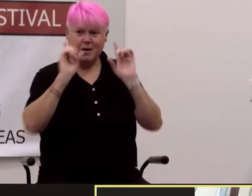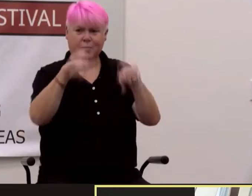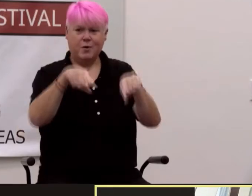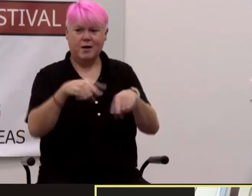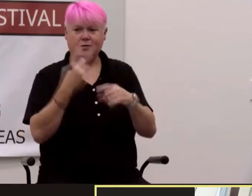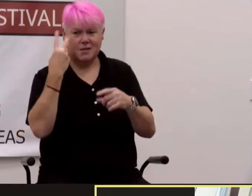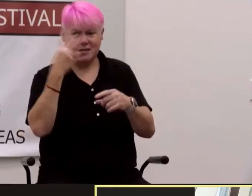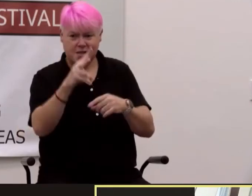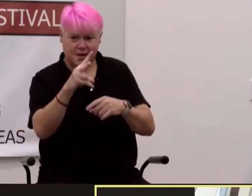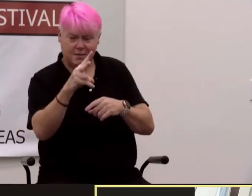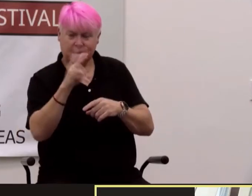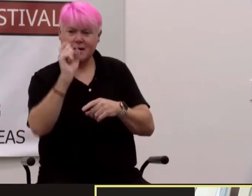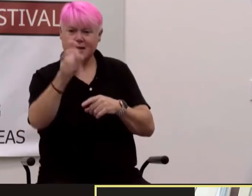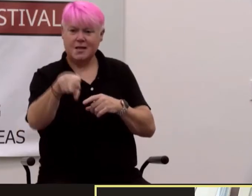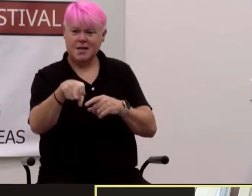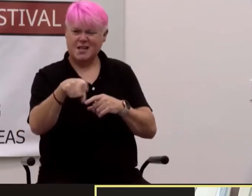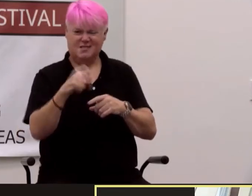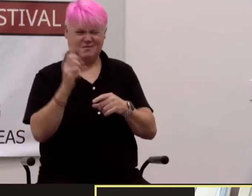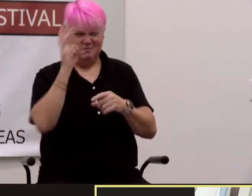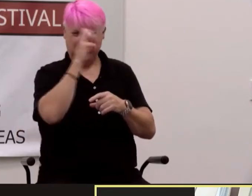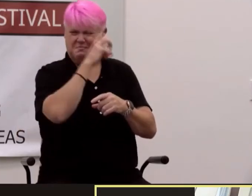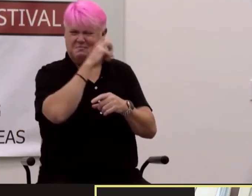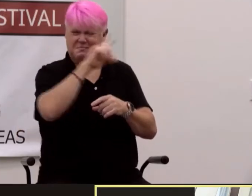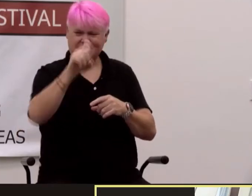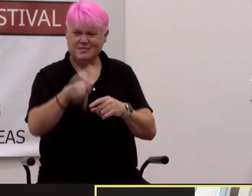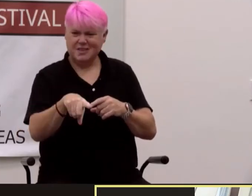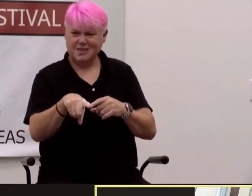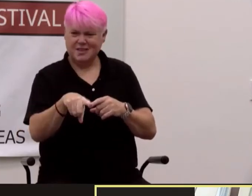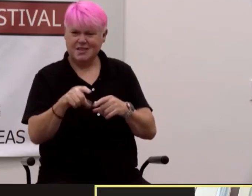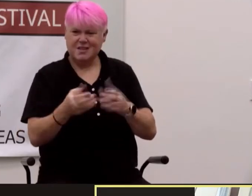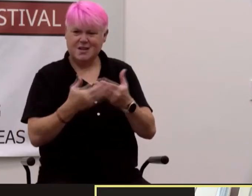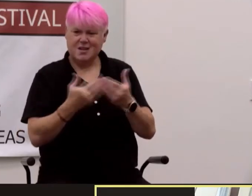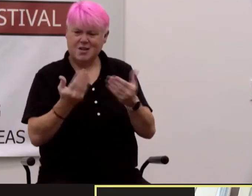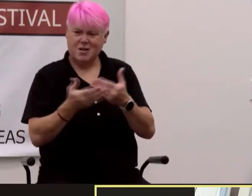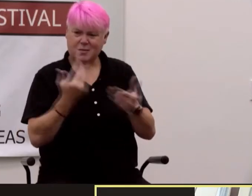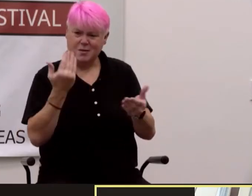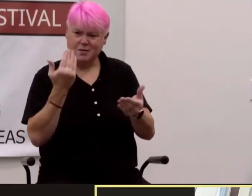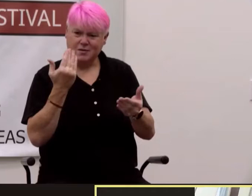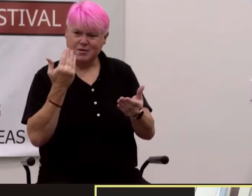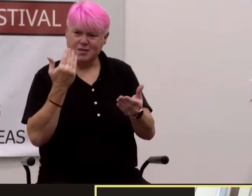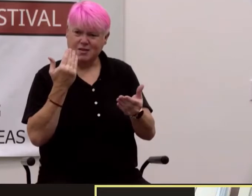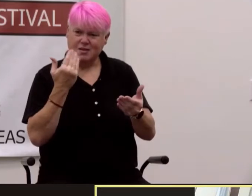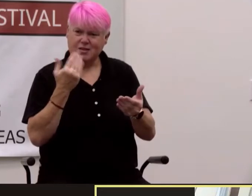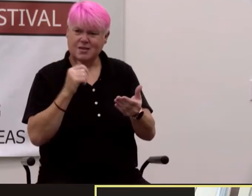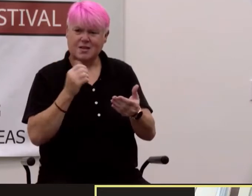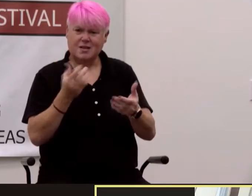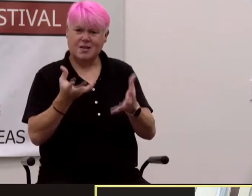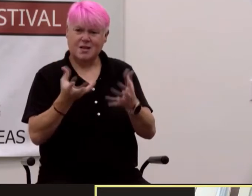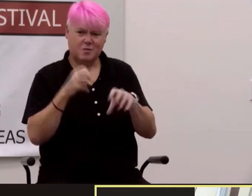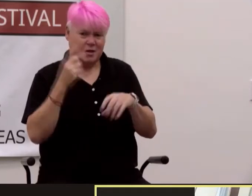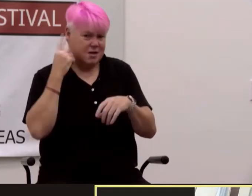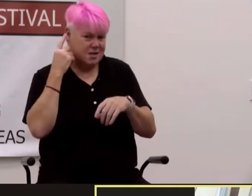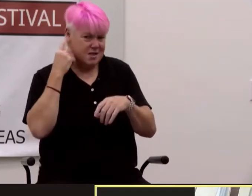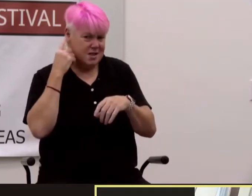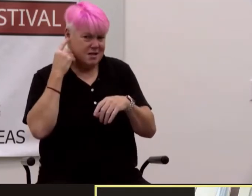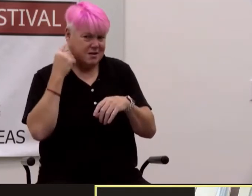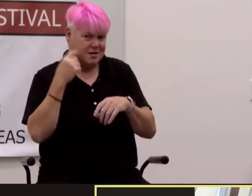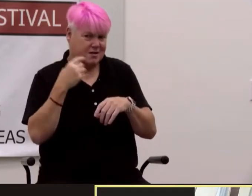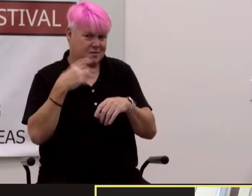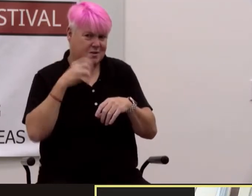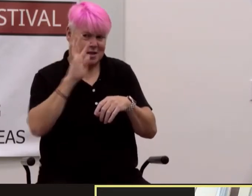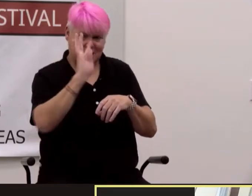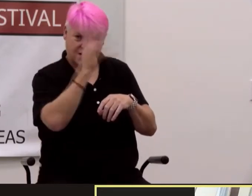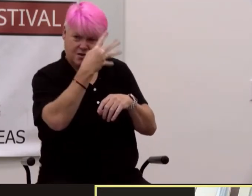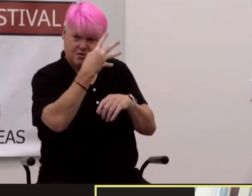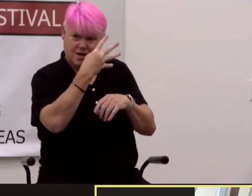just asked strange questions. And then it's almost like, and I don't want to sound so Indigenous about this. It's almost like the creator sent me to